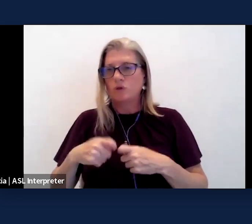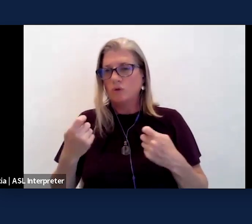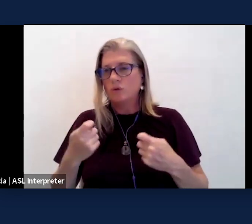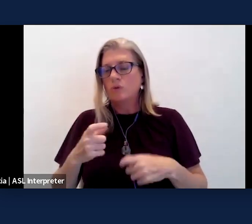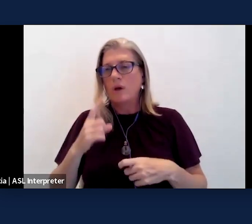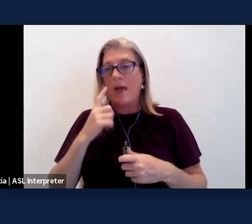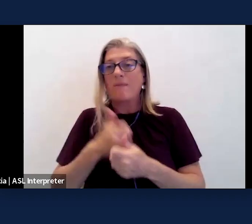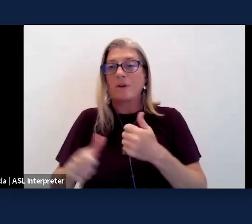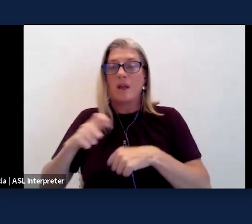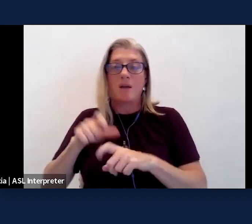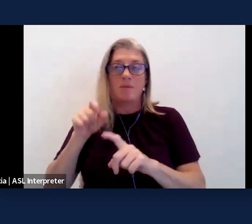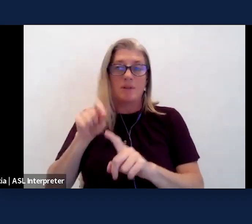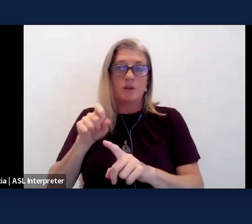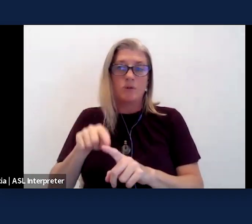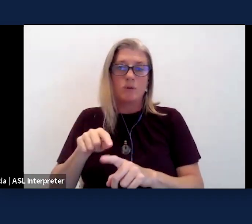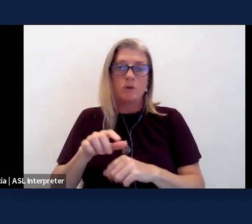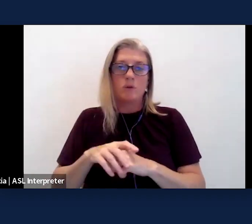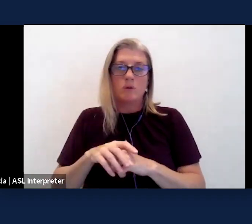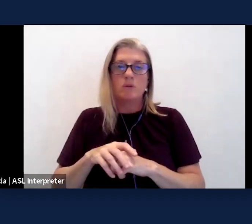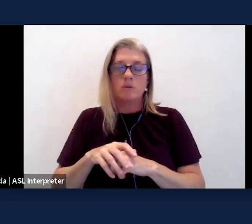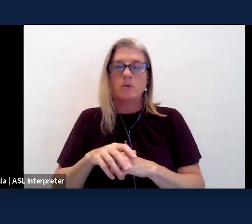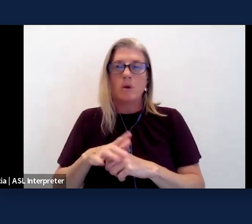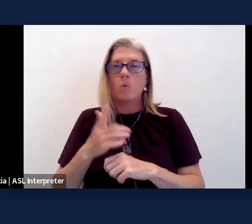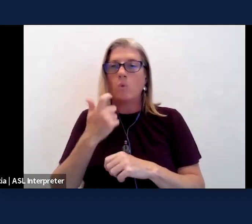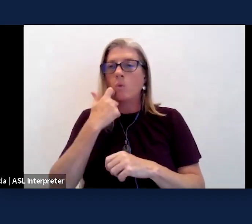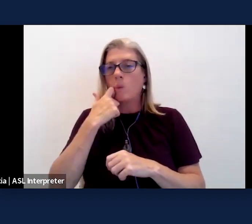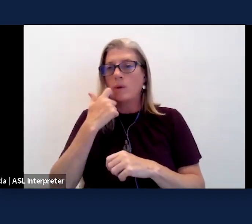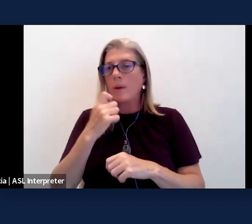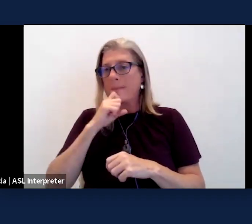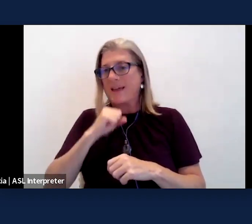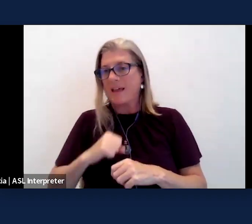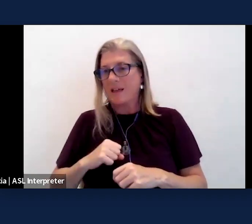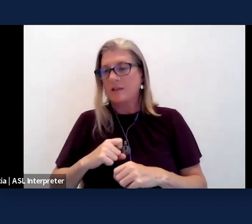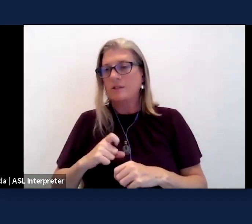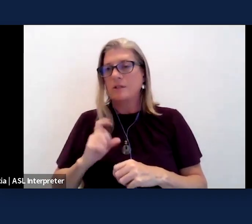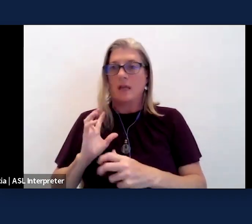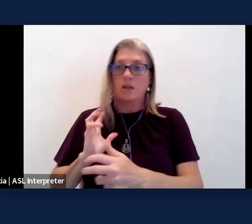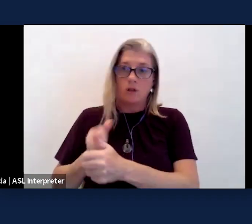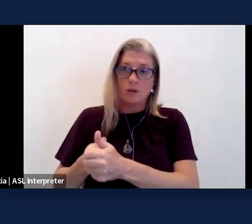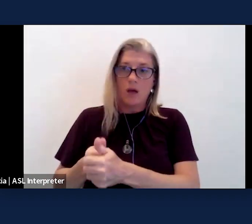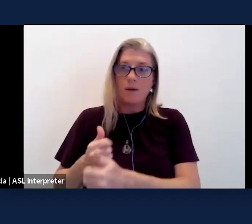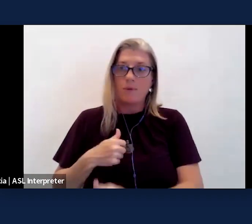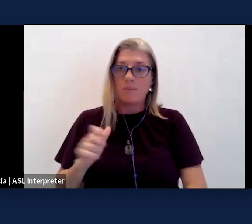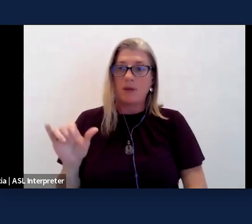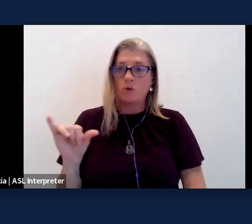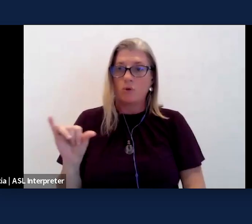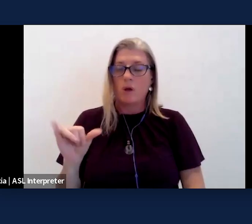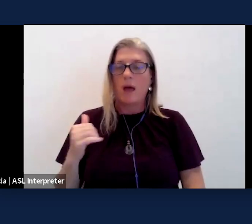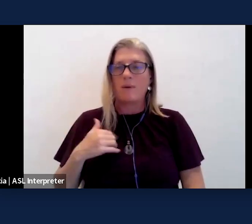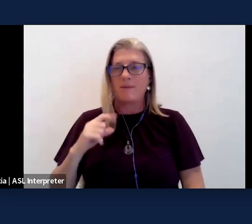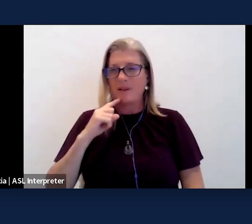digital stimulation. Now, I recently aging also caught up to me, and I've been having